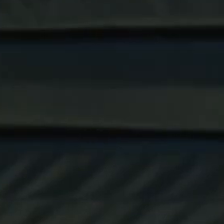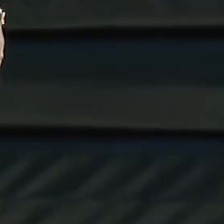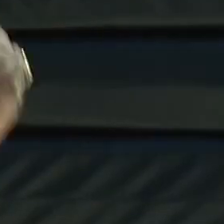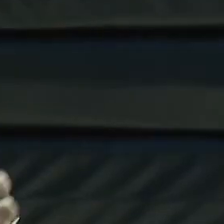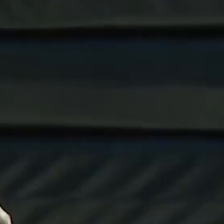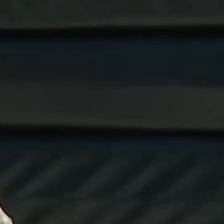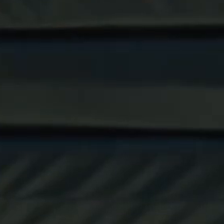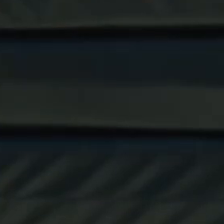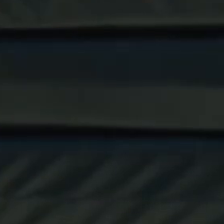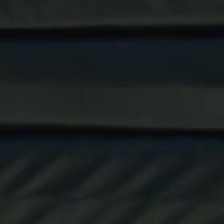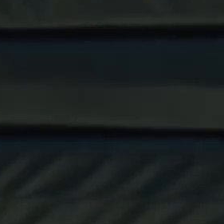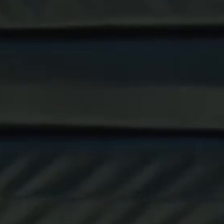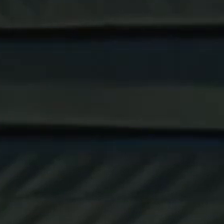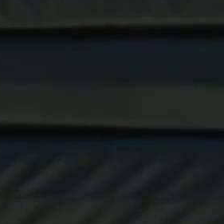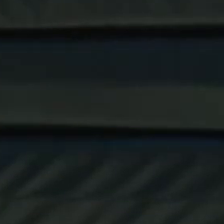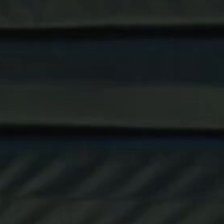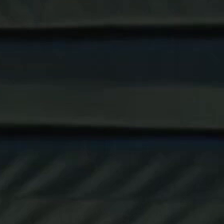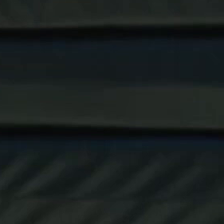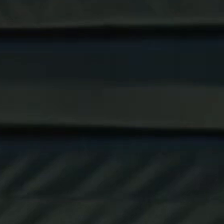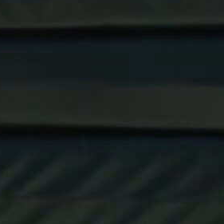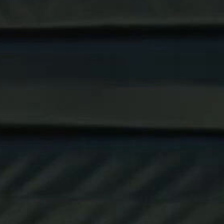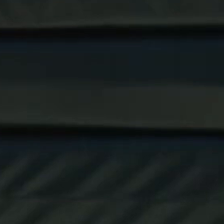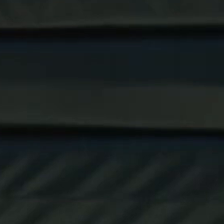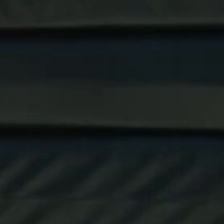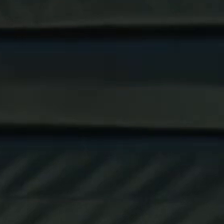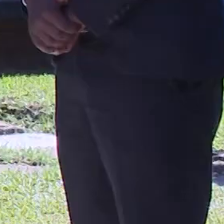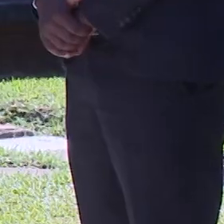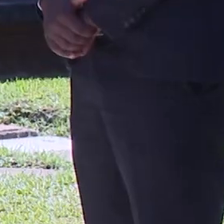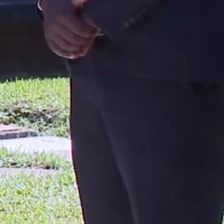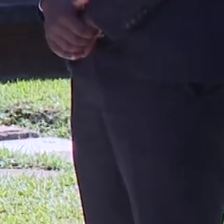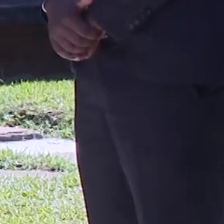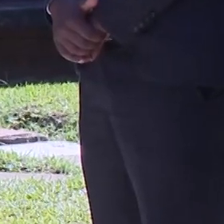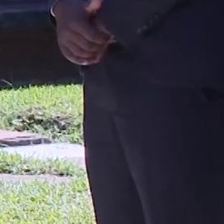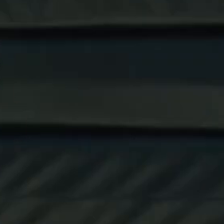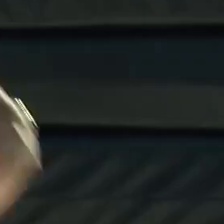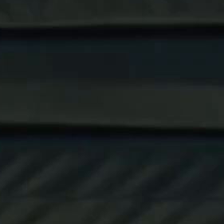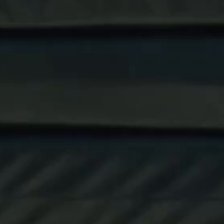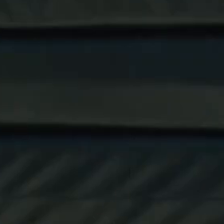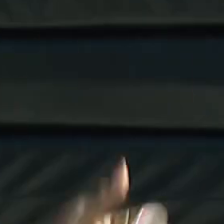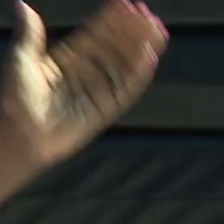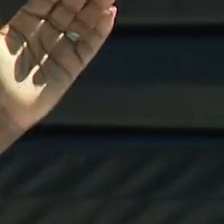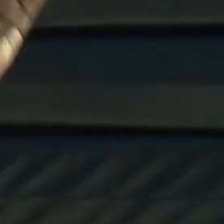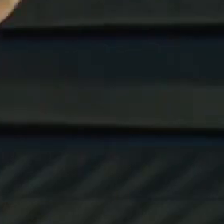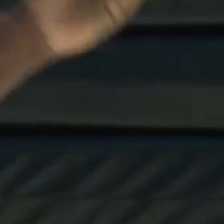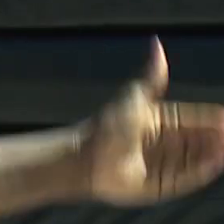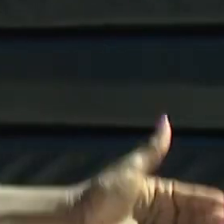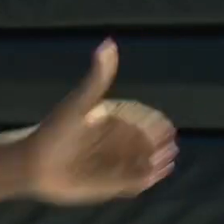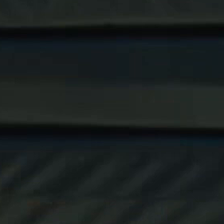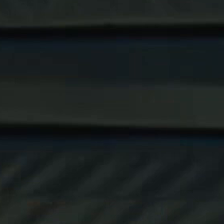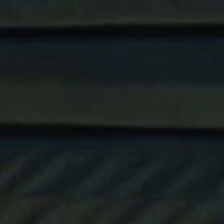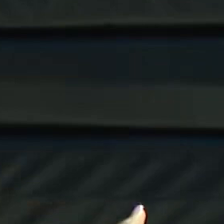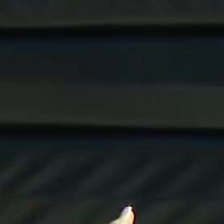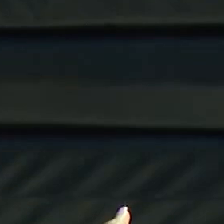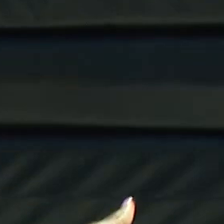what this government envisions and also desire. And I will continue using